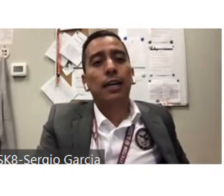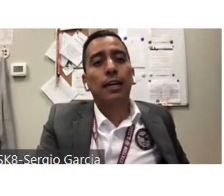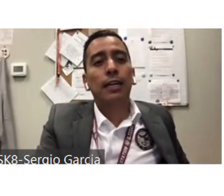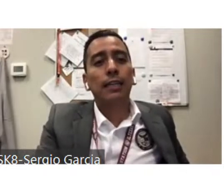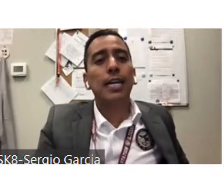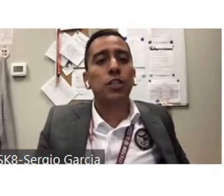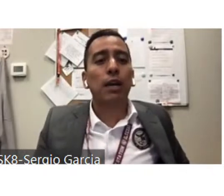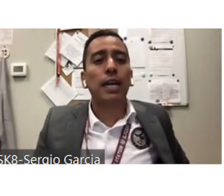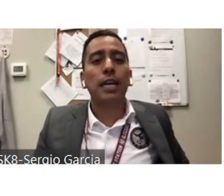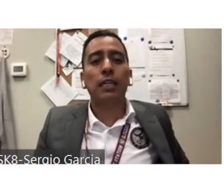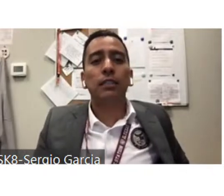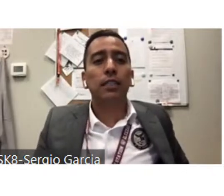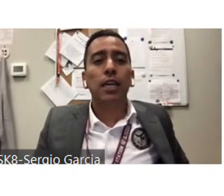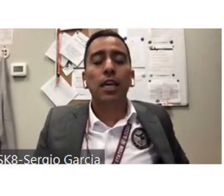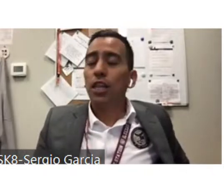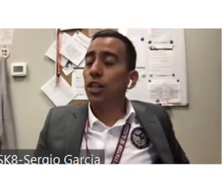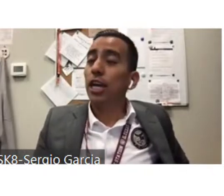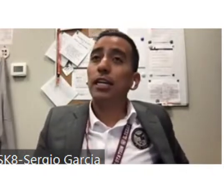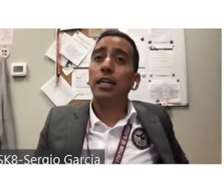these ladies right here,